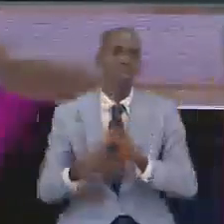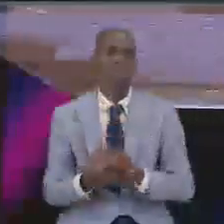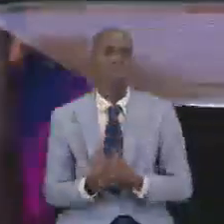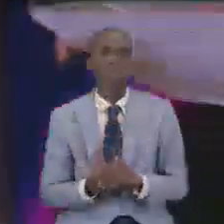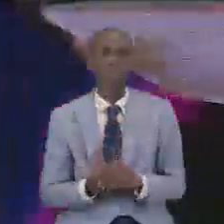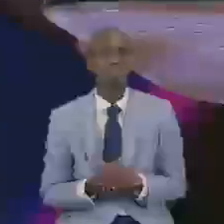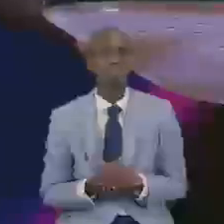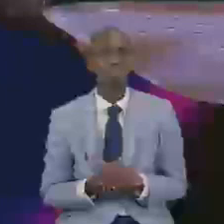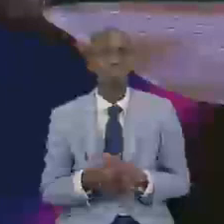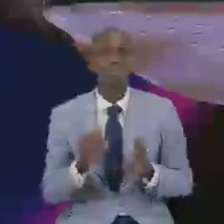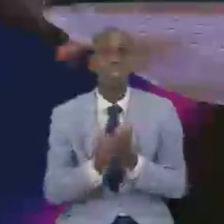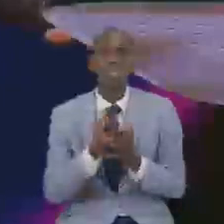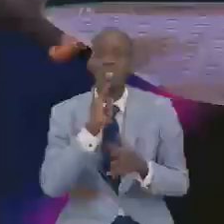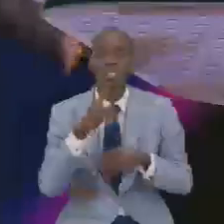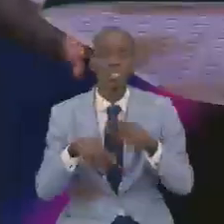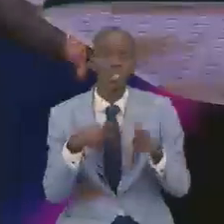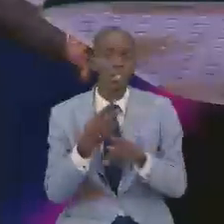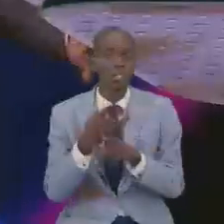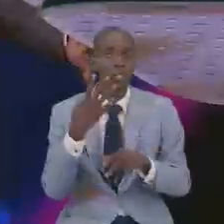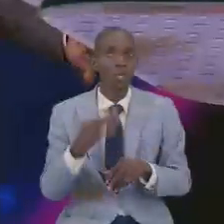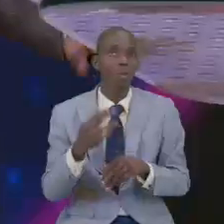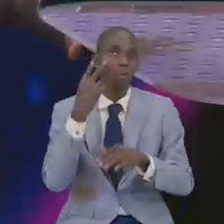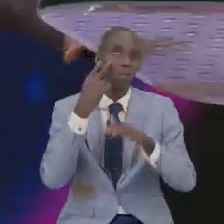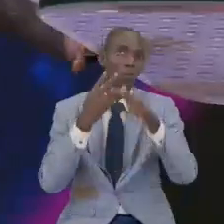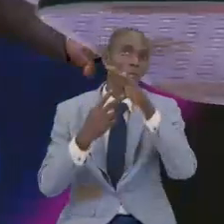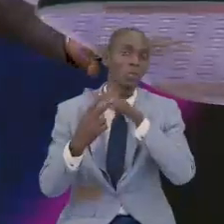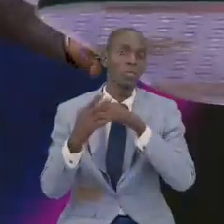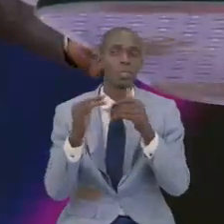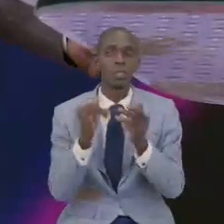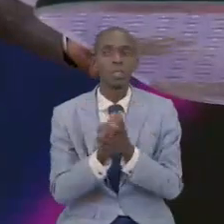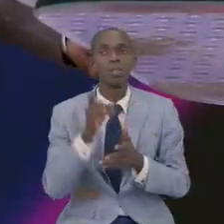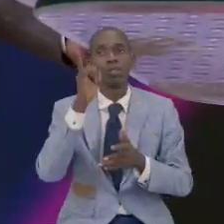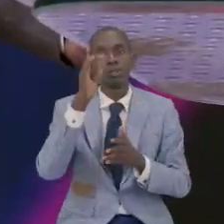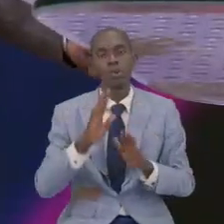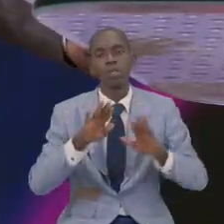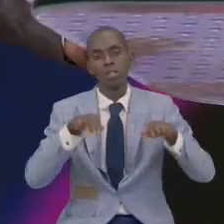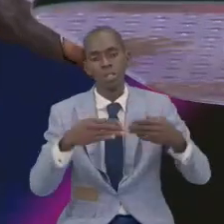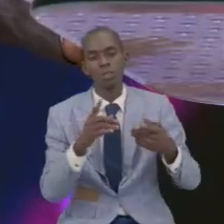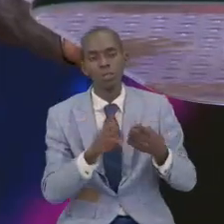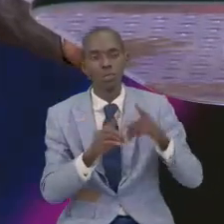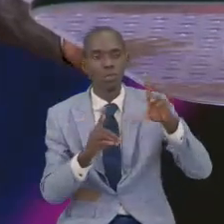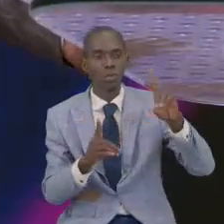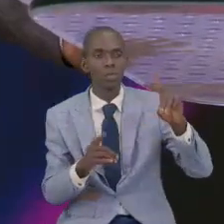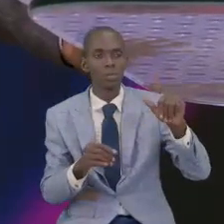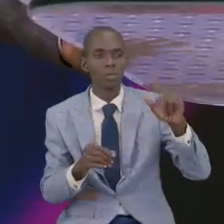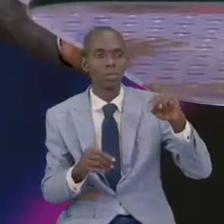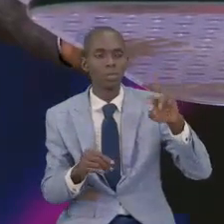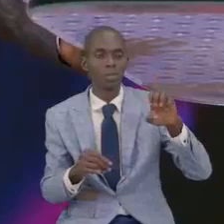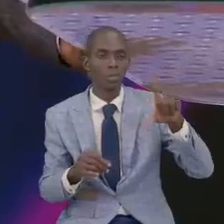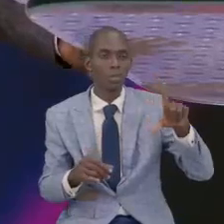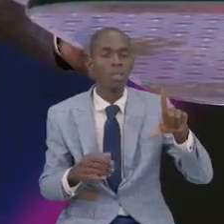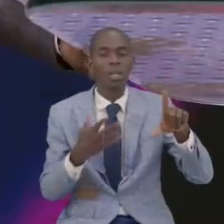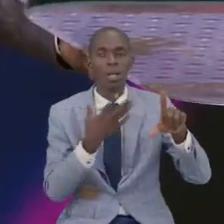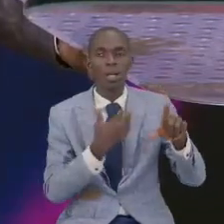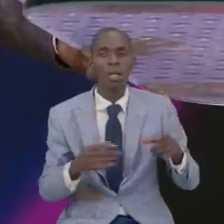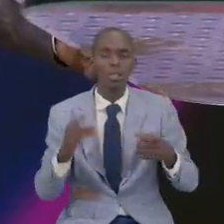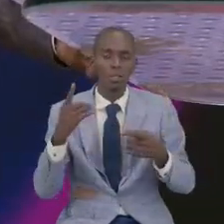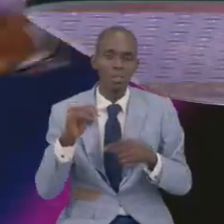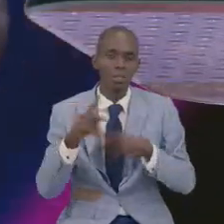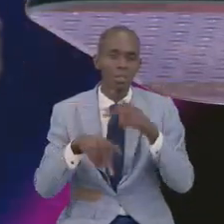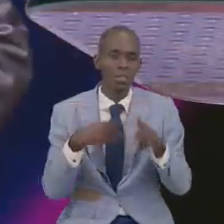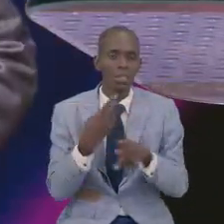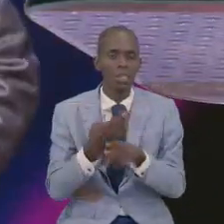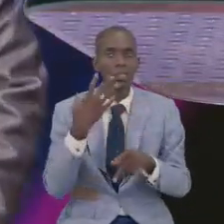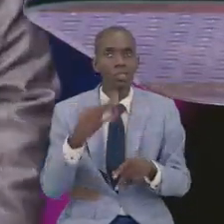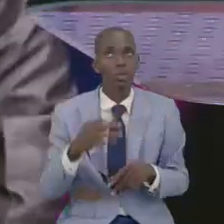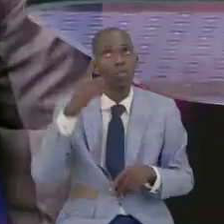hereafter. That's the kind of vision that God gave Daniel, and the kind of dream that he made him to interpret.